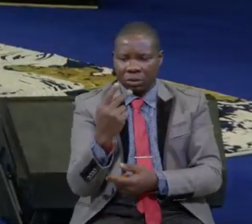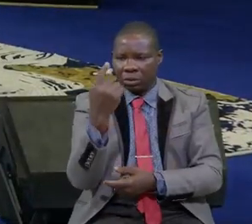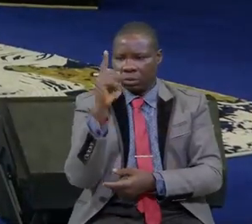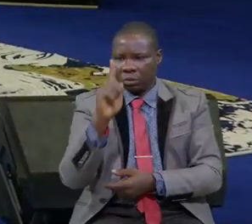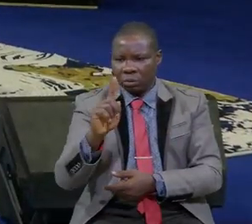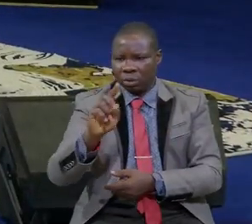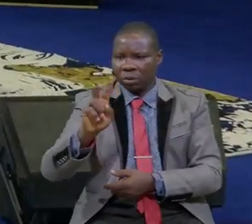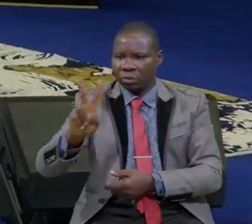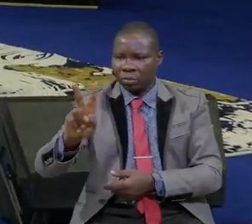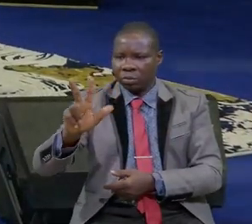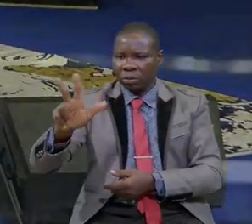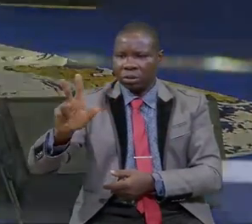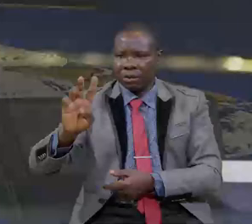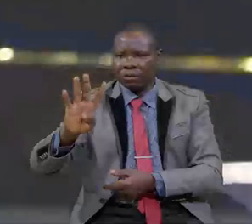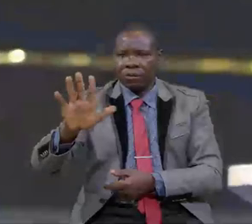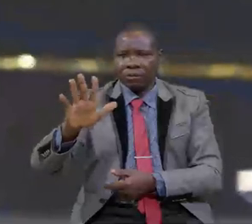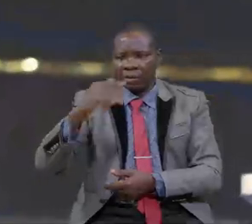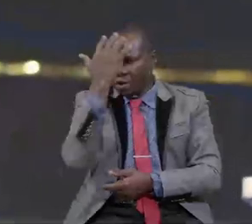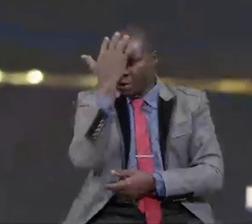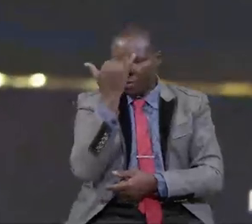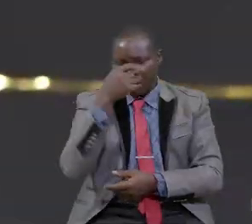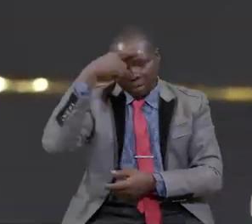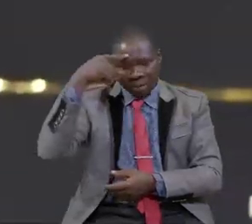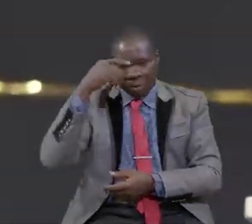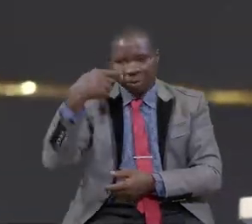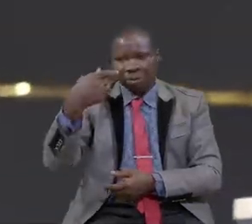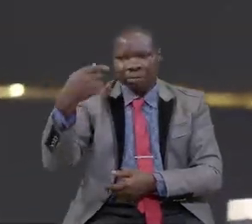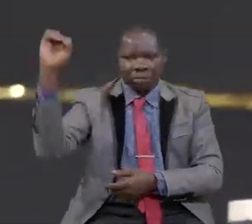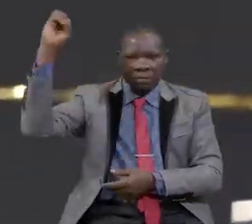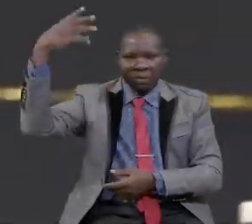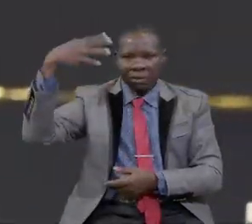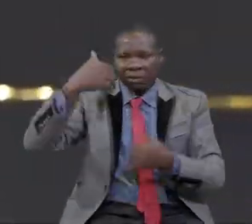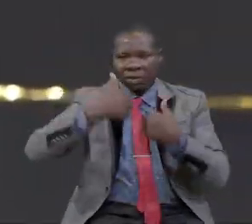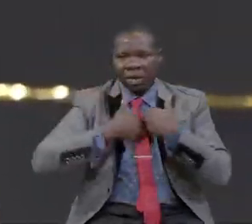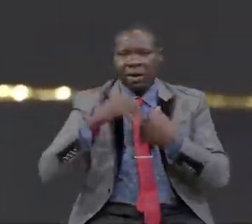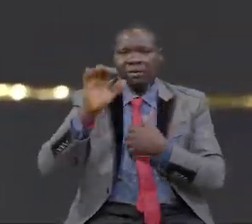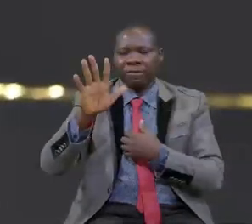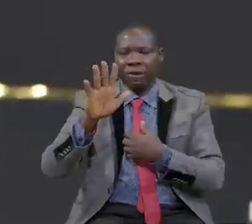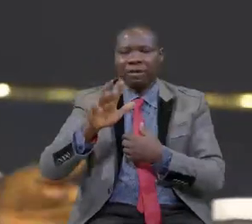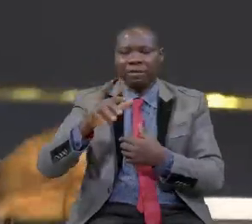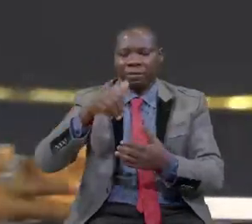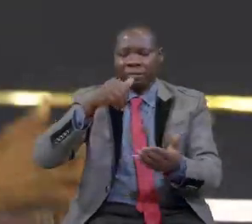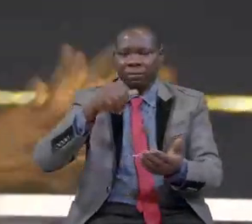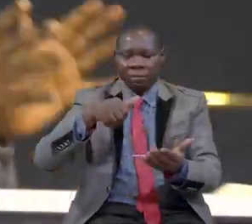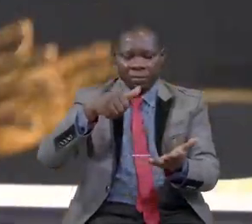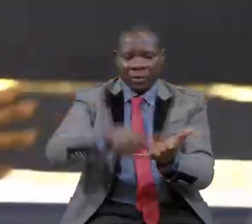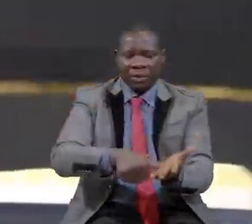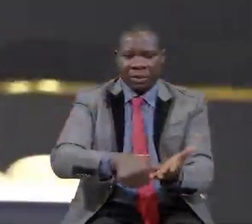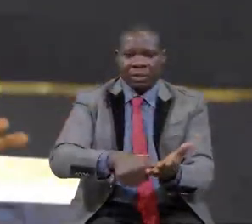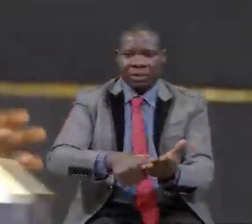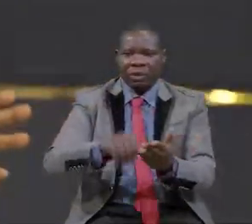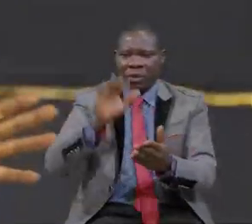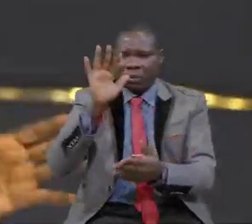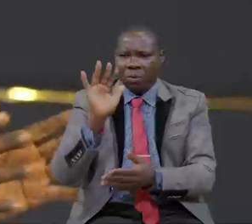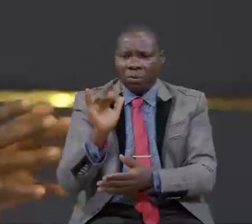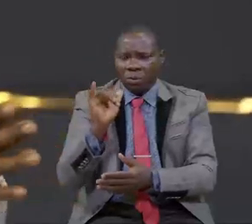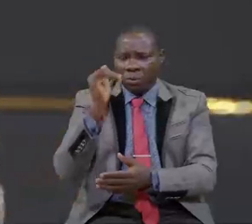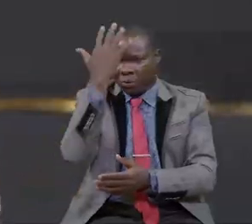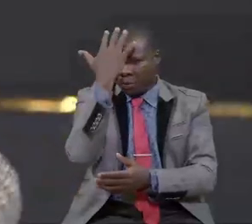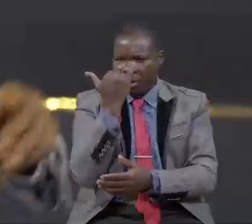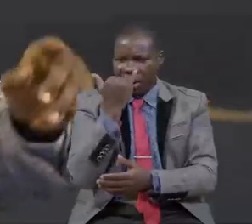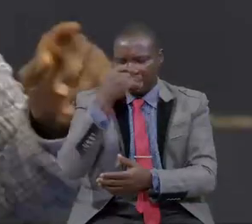1, 2, 3, 4, 5. Why? Because grace has 5 letters. Why? Because faith has